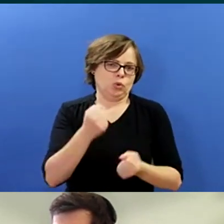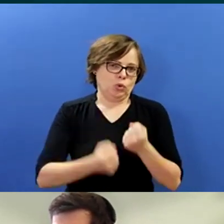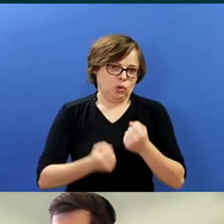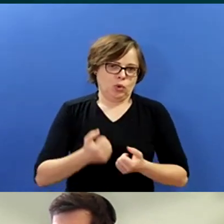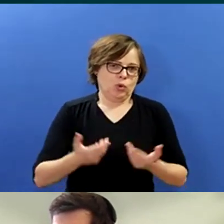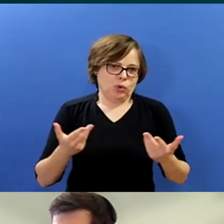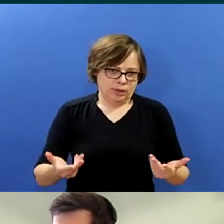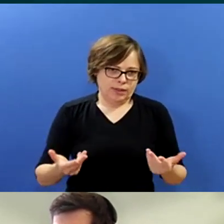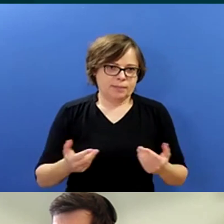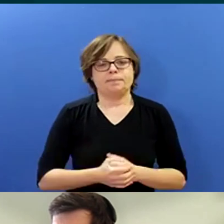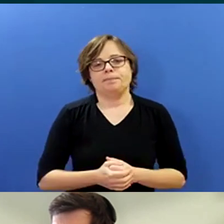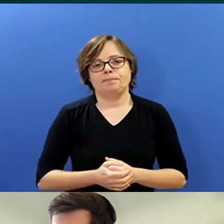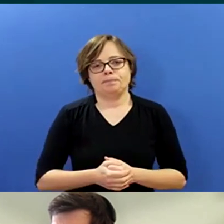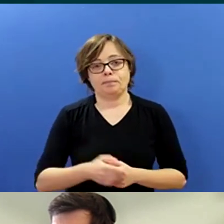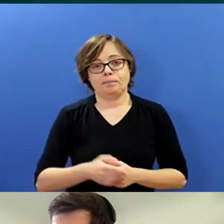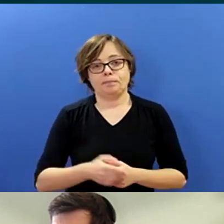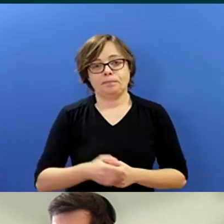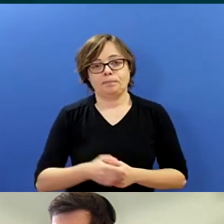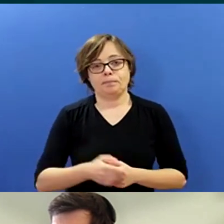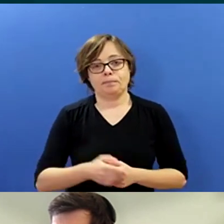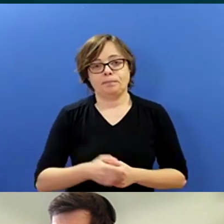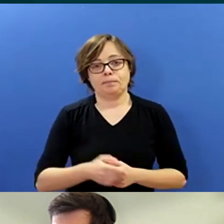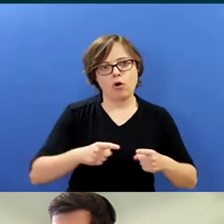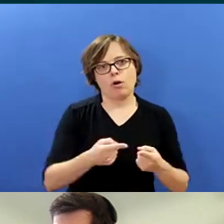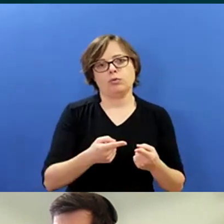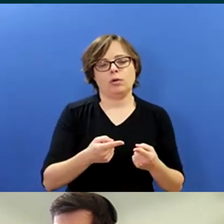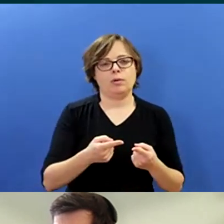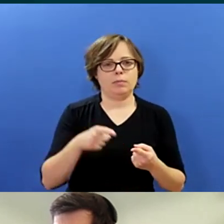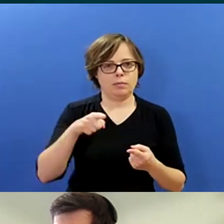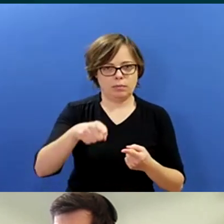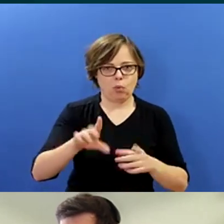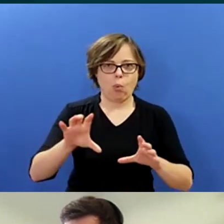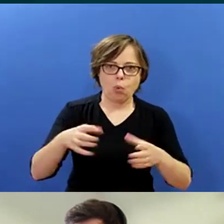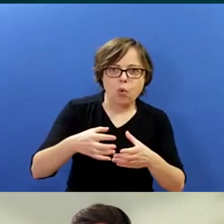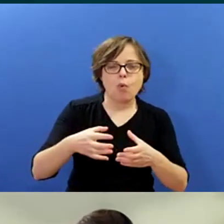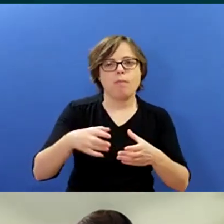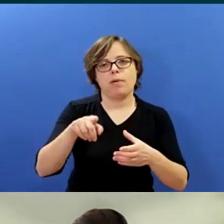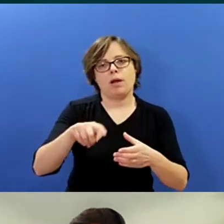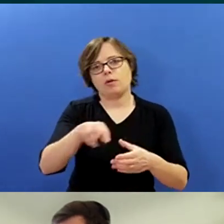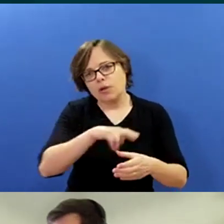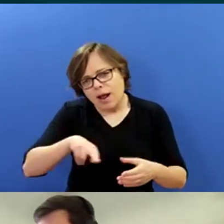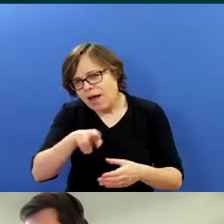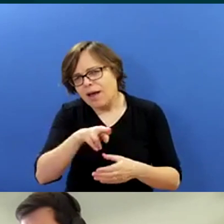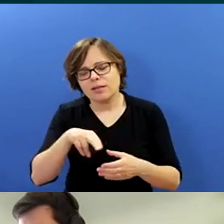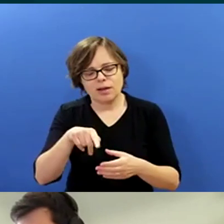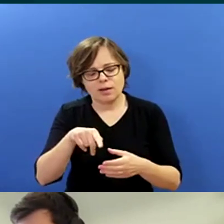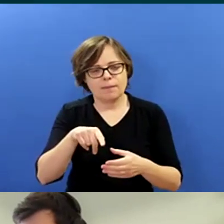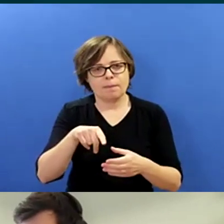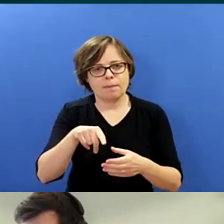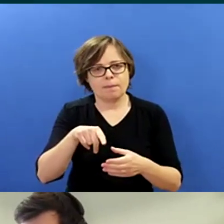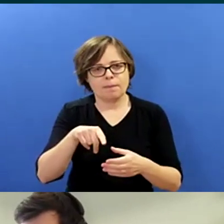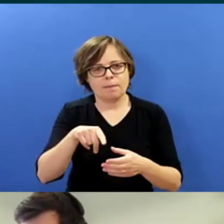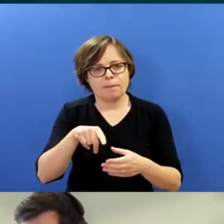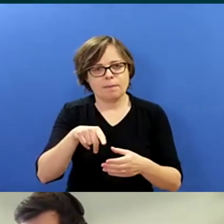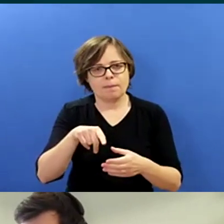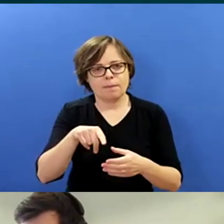our sounding boards, when we developed the climate, we always had between 40 and 60 people